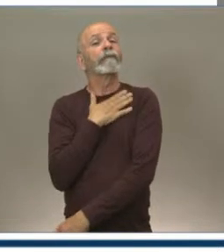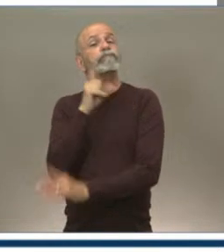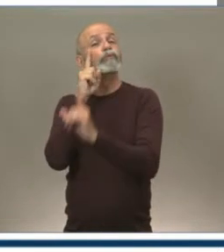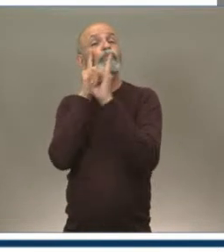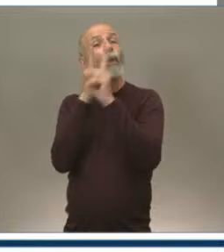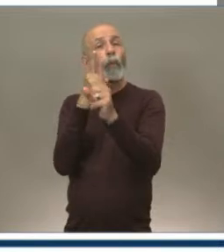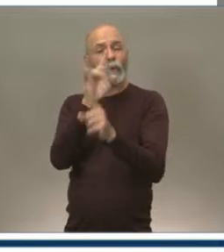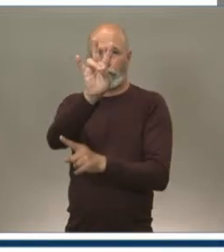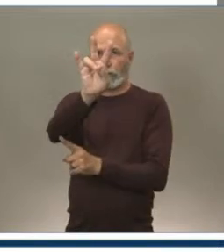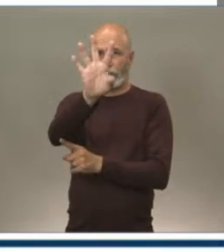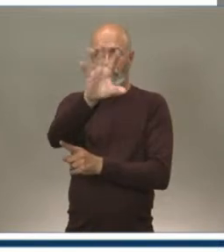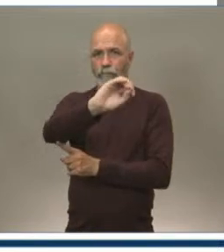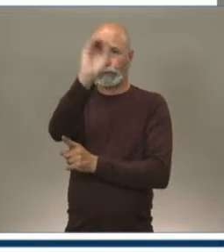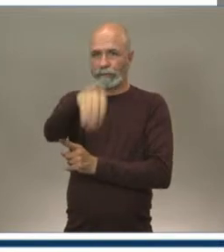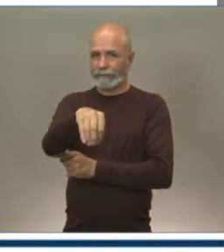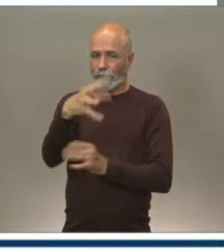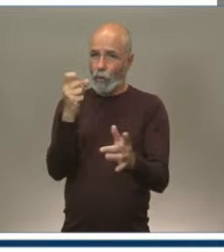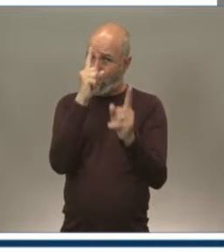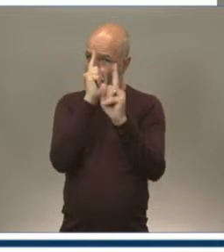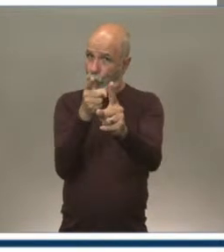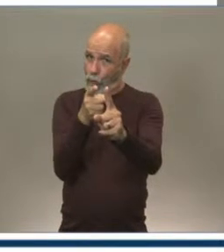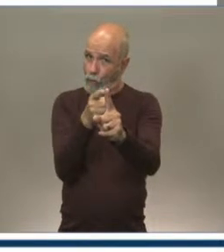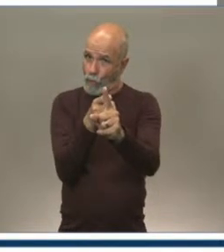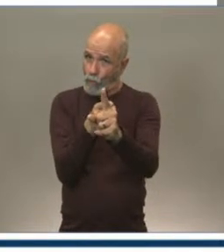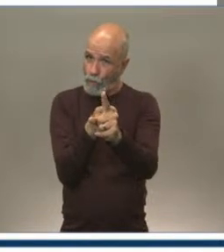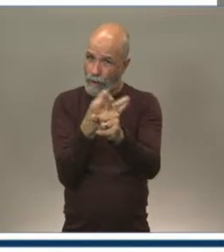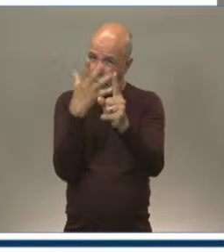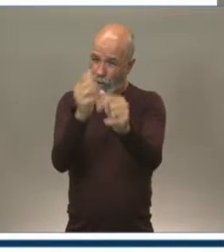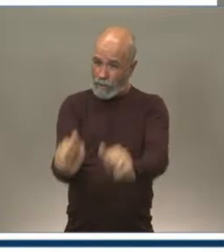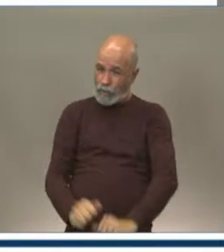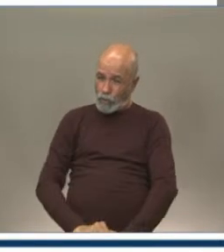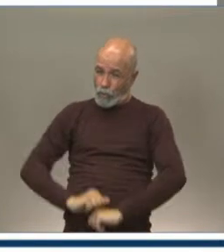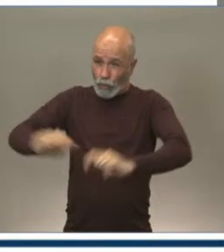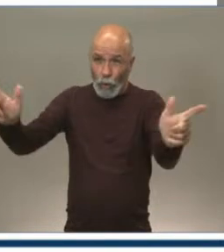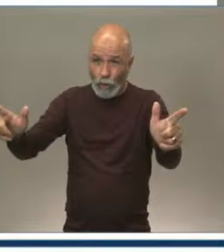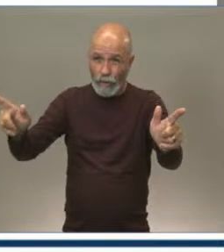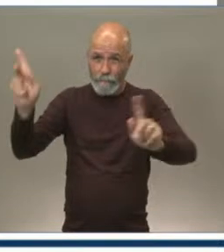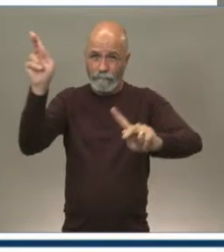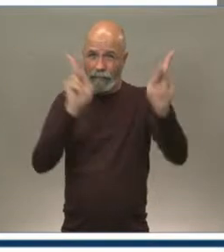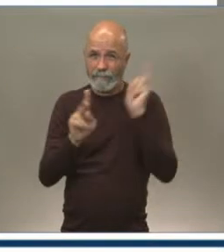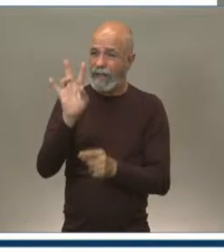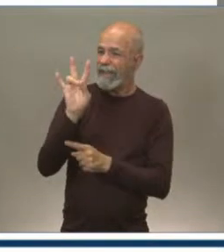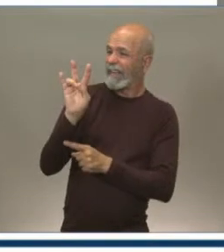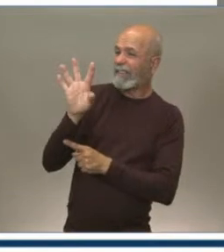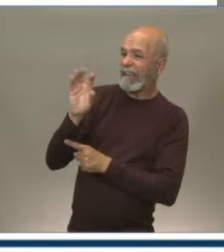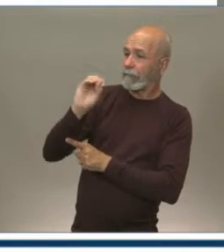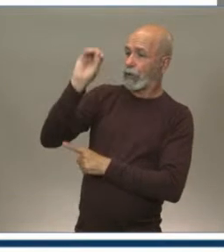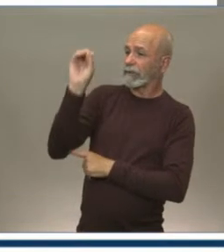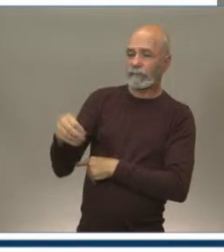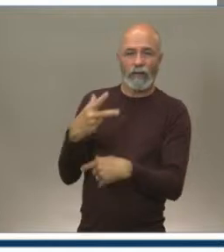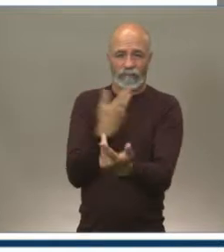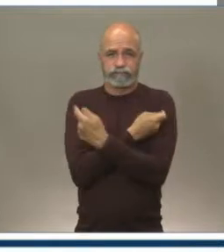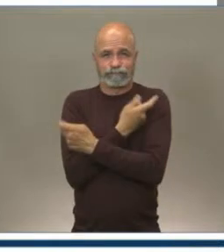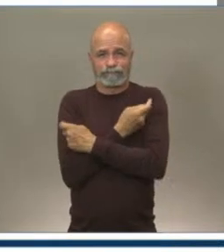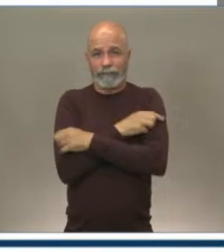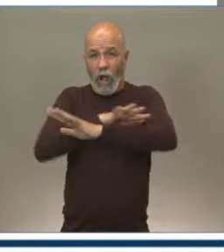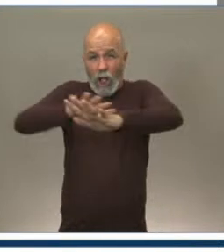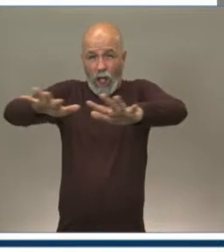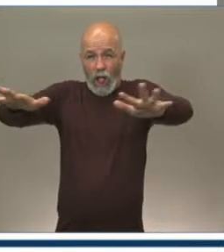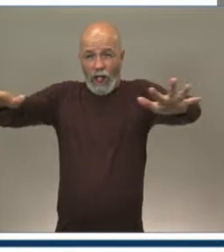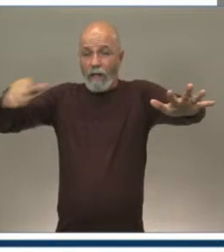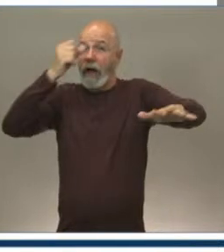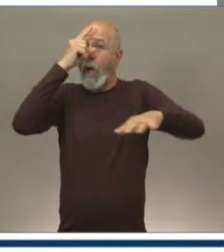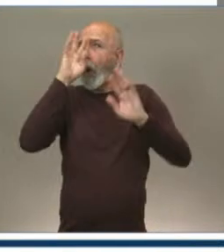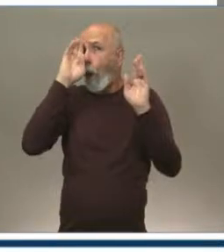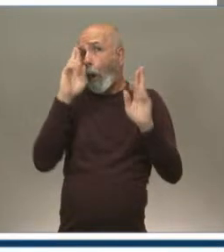our target of having 75% of the entire population vaccinated, we need 85% of eligible Nova